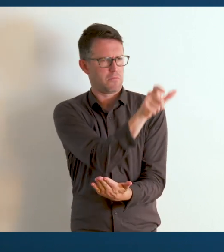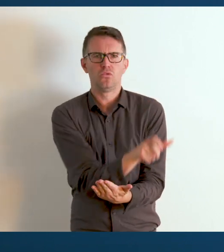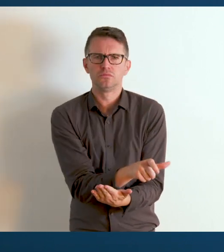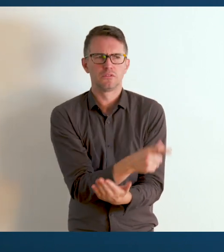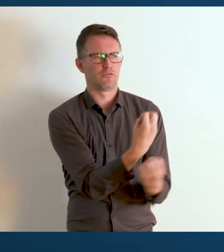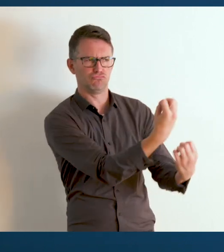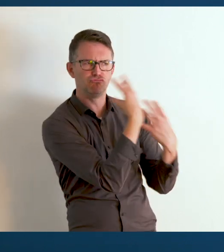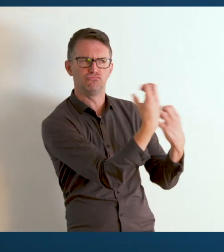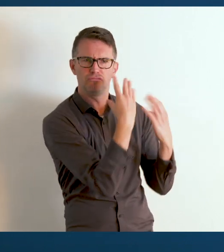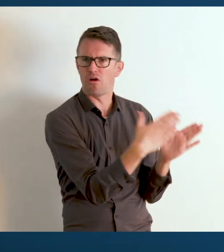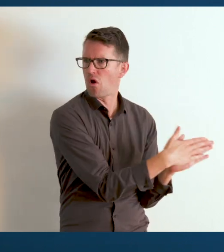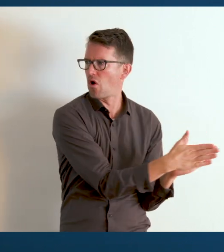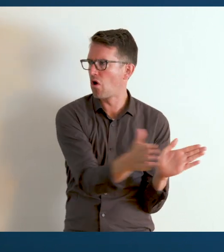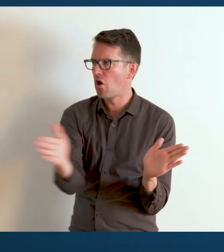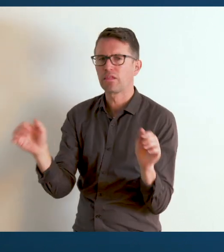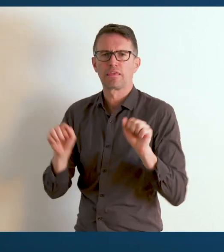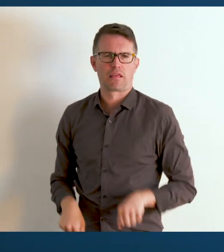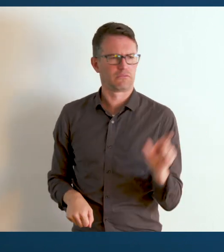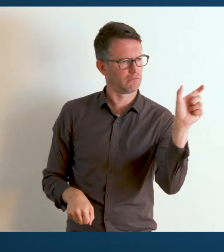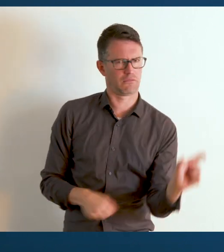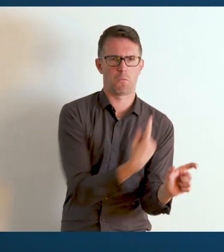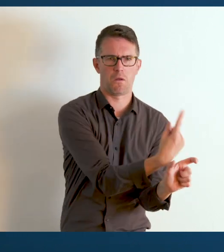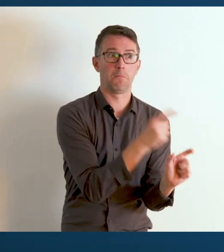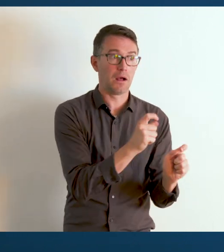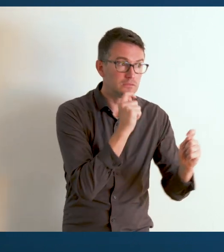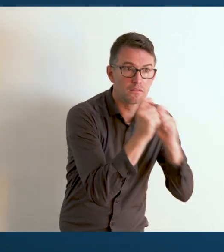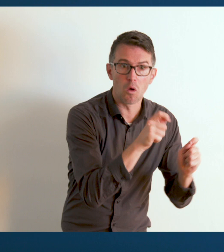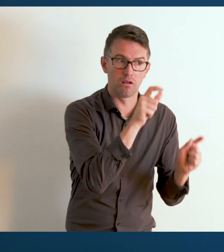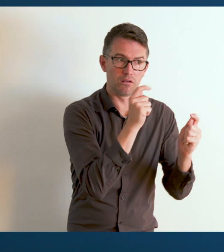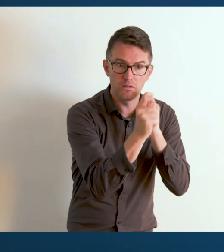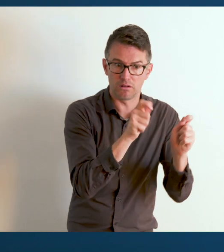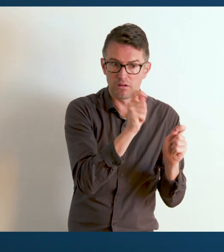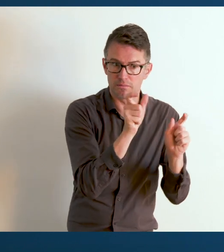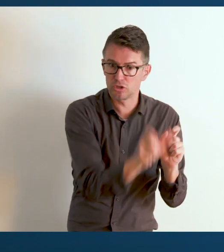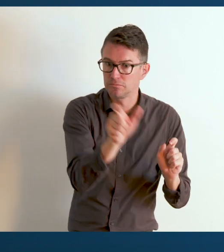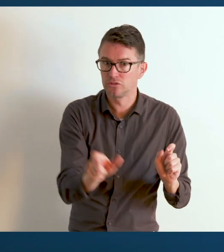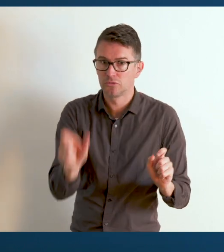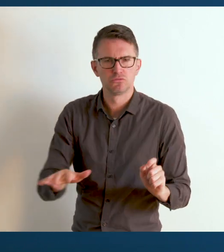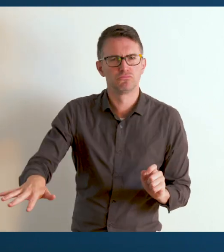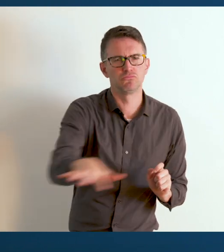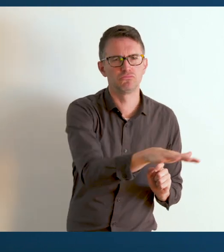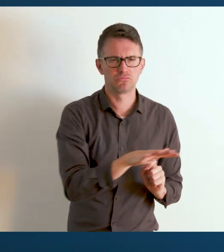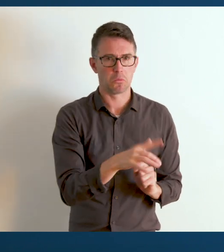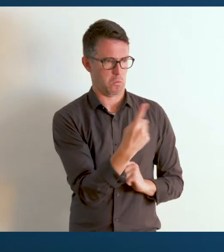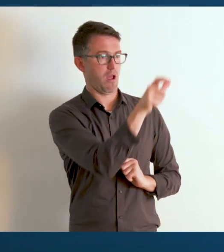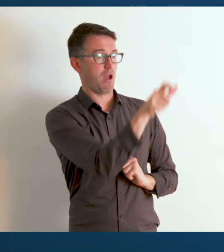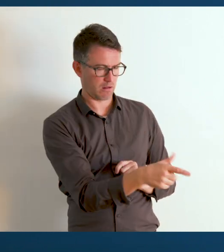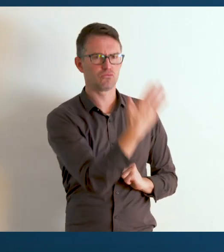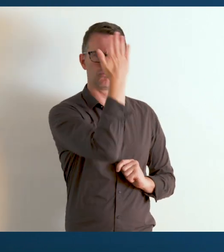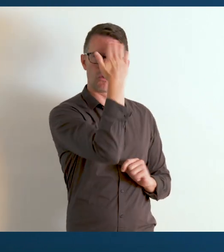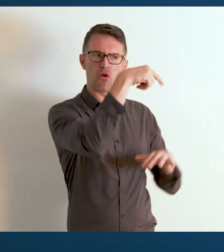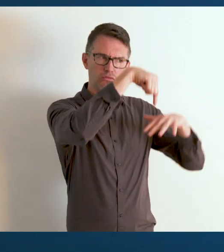one person in the household responding for everyone else. And in that way, you get the best information and the